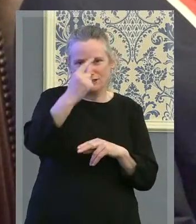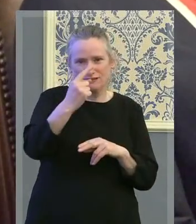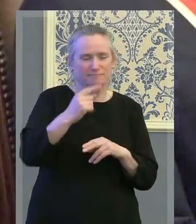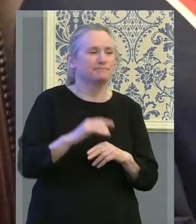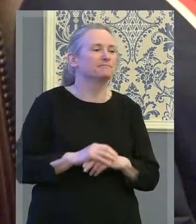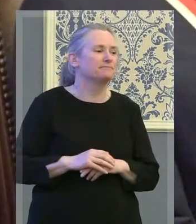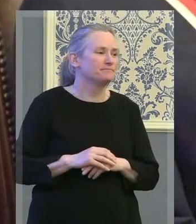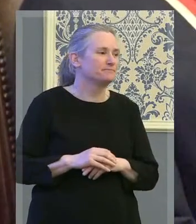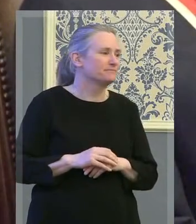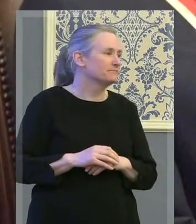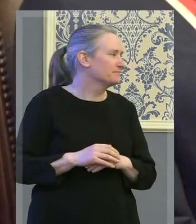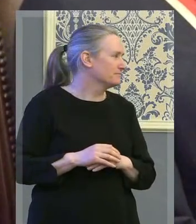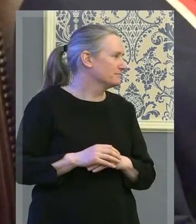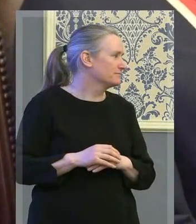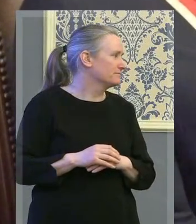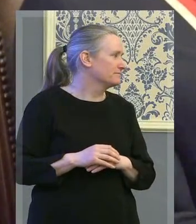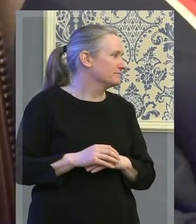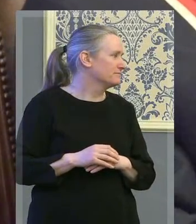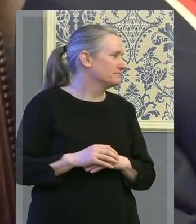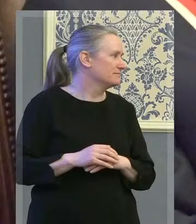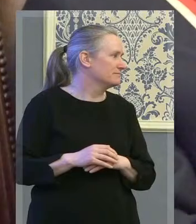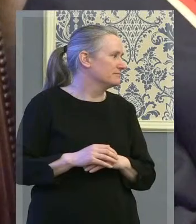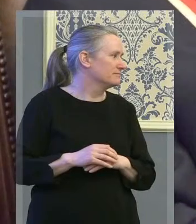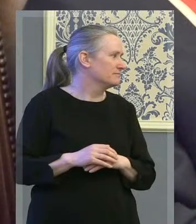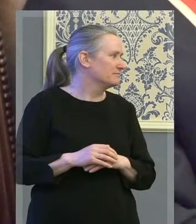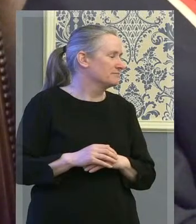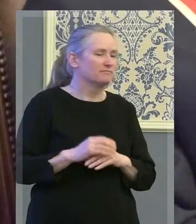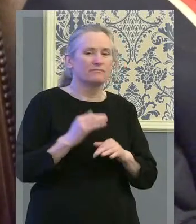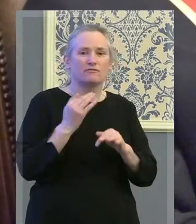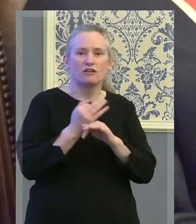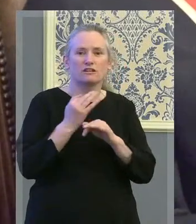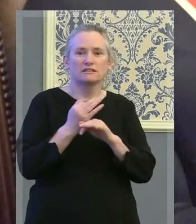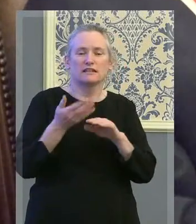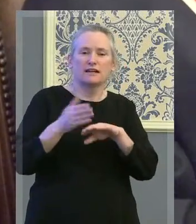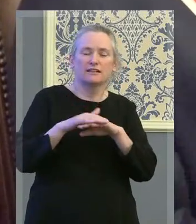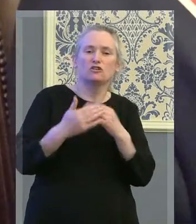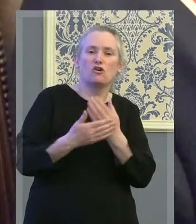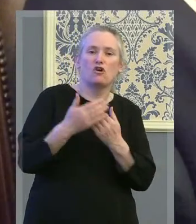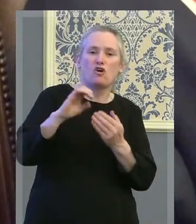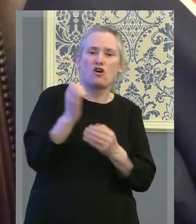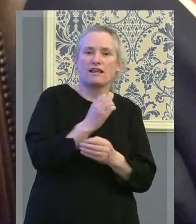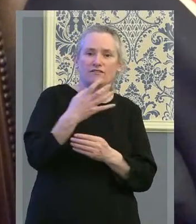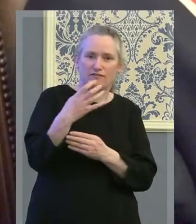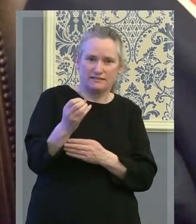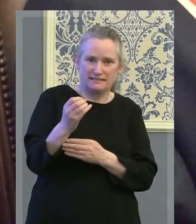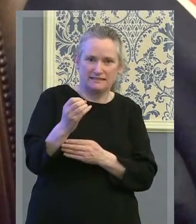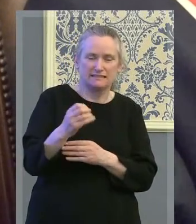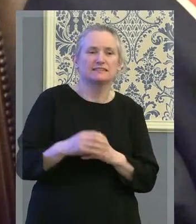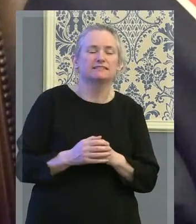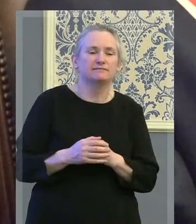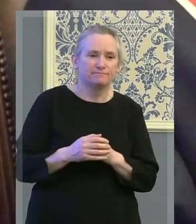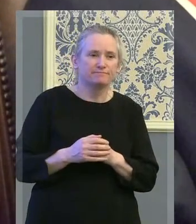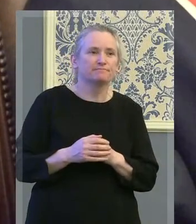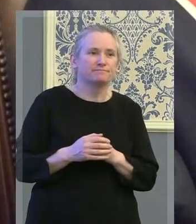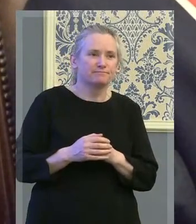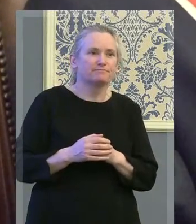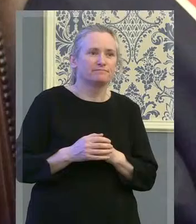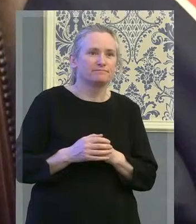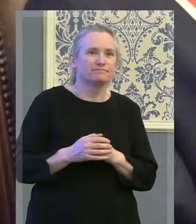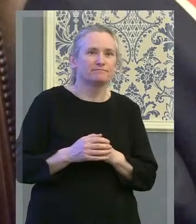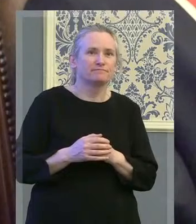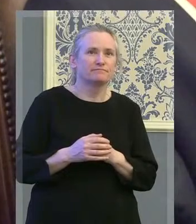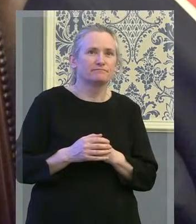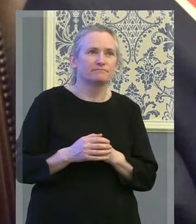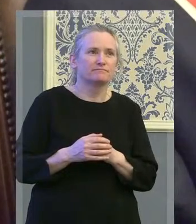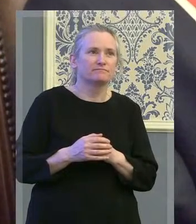father, it's remarkable about my father. My father died prematurely in his early 50s. And I didn't know my father, and no memories